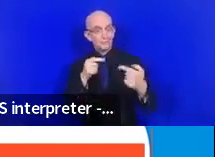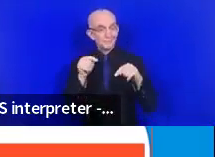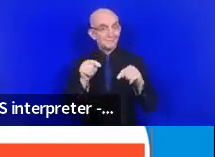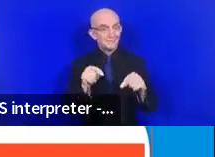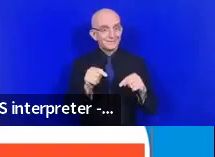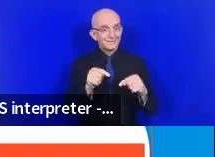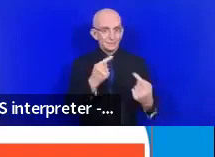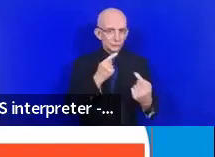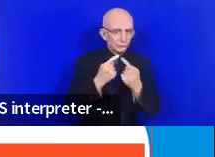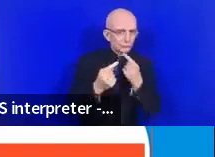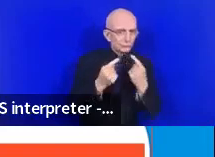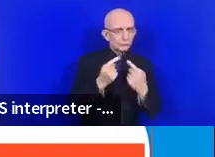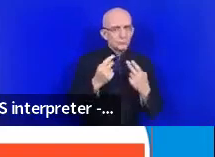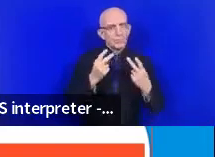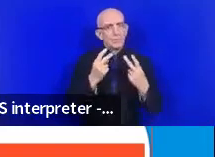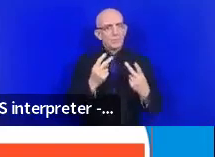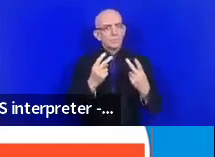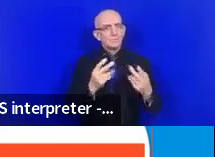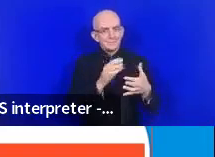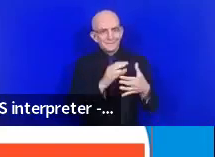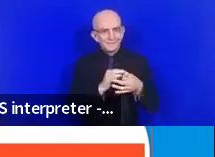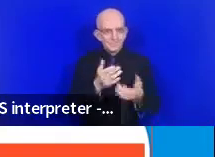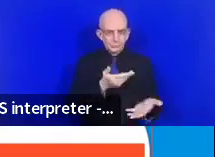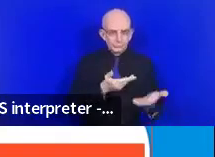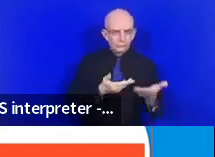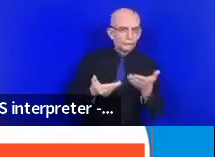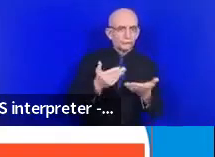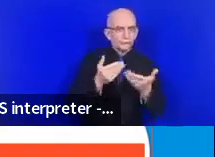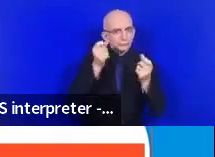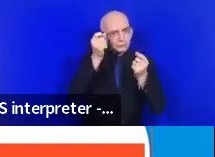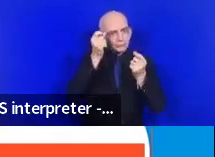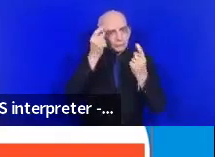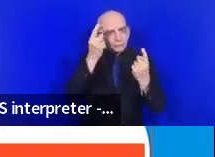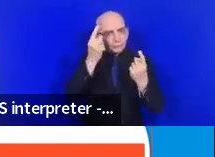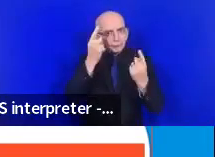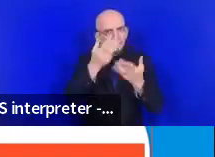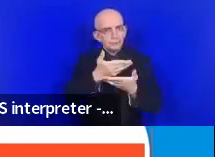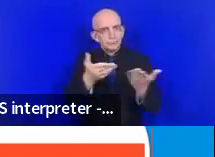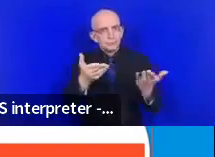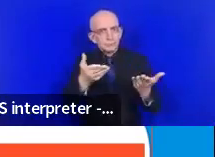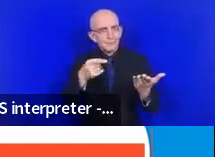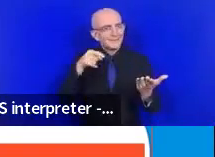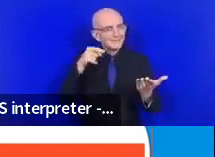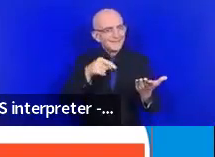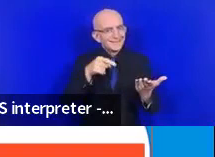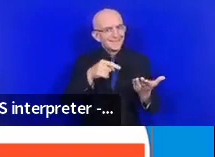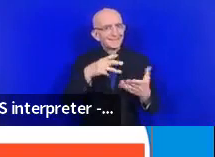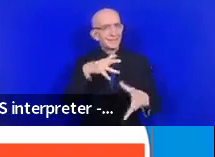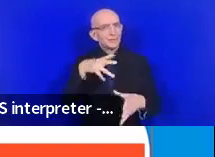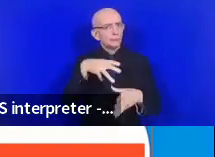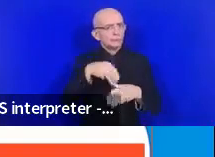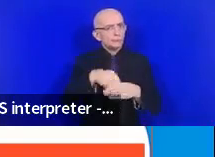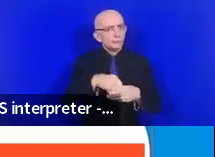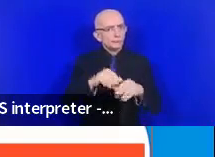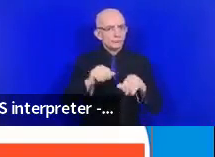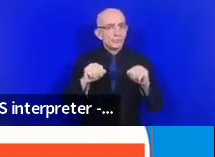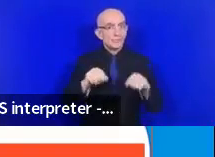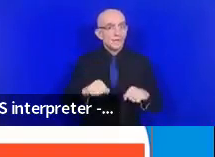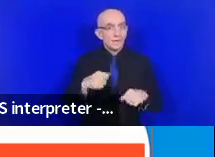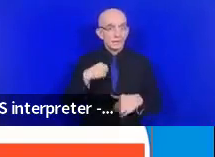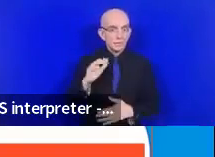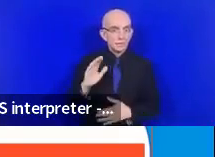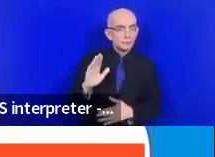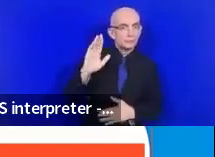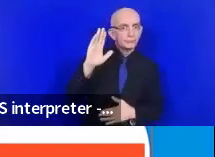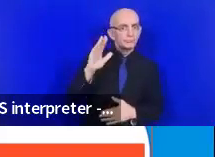are fully inclusive of feminists with disabilities. The objective of the protocol also intends